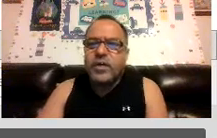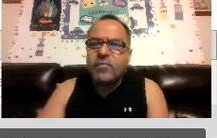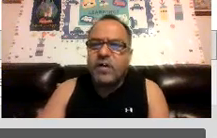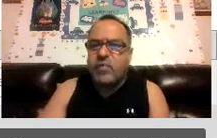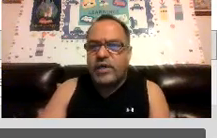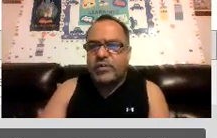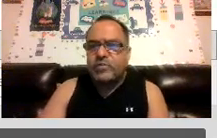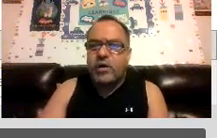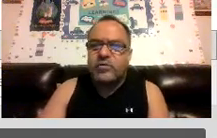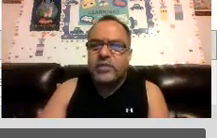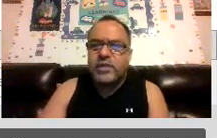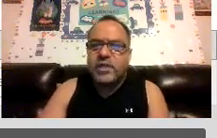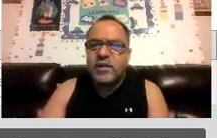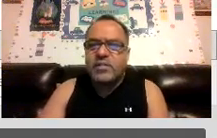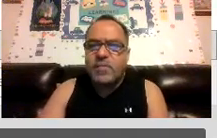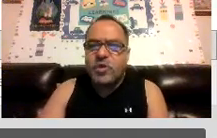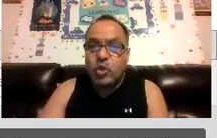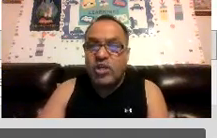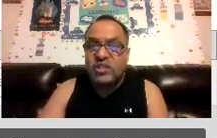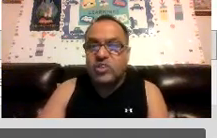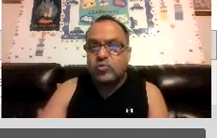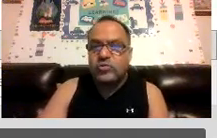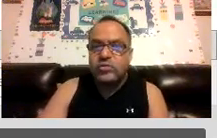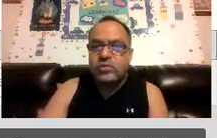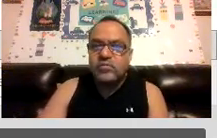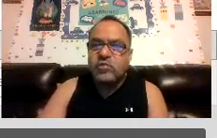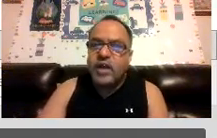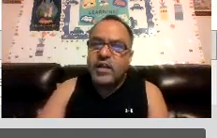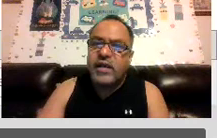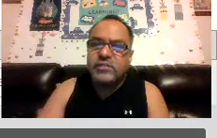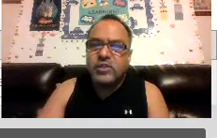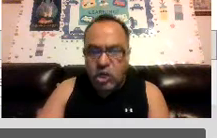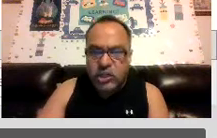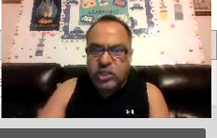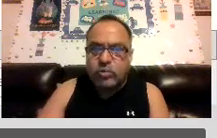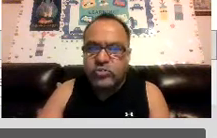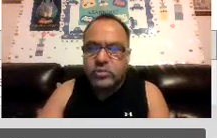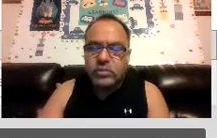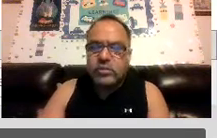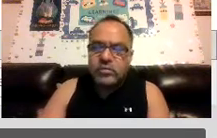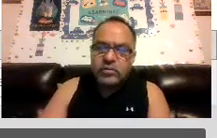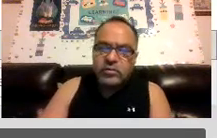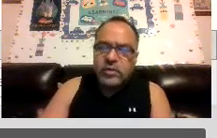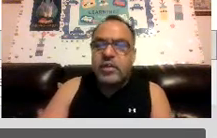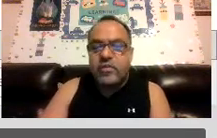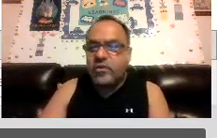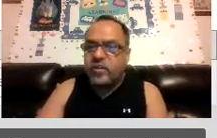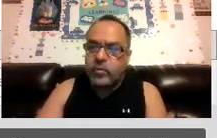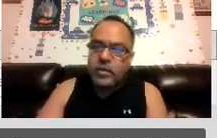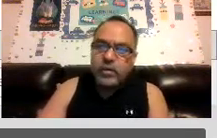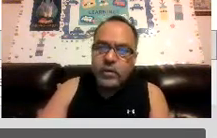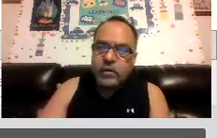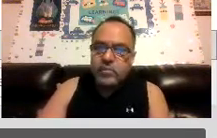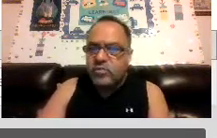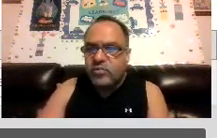"I don't care about volcanoes," Paco said. "Let's type in good luck stones. Volcanic glass, good luck stones." And again, they're